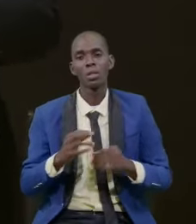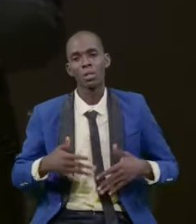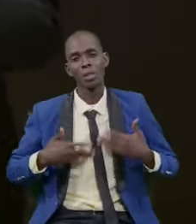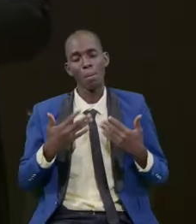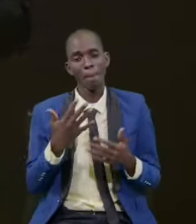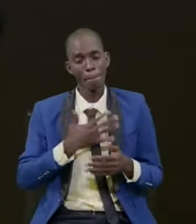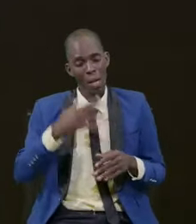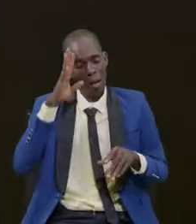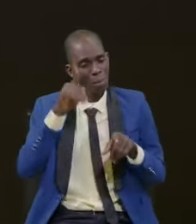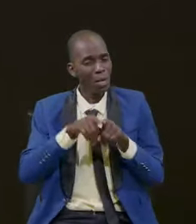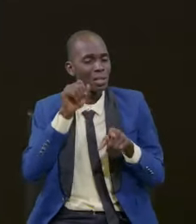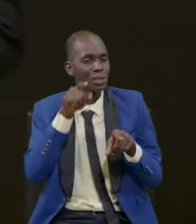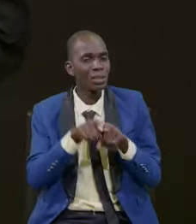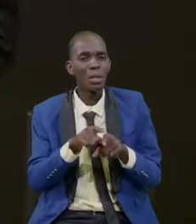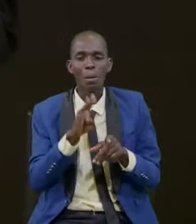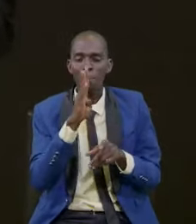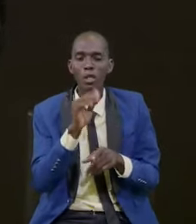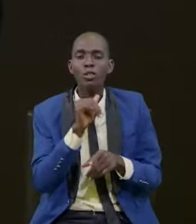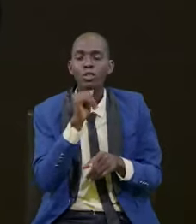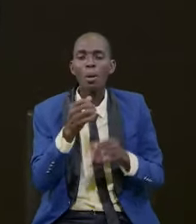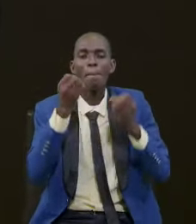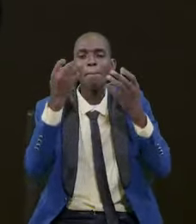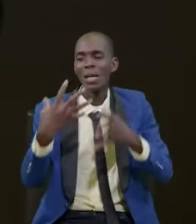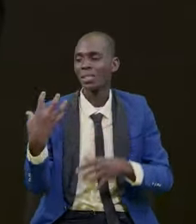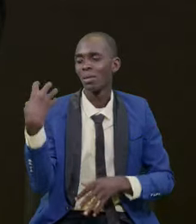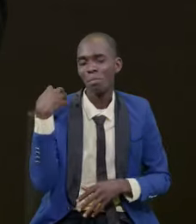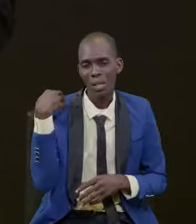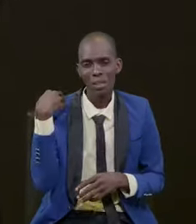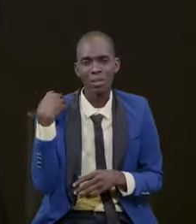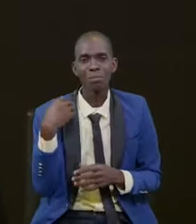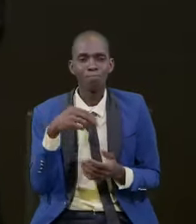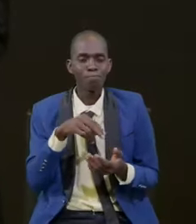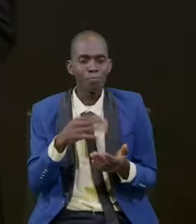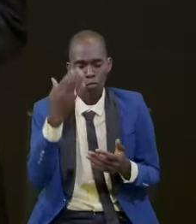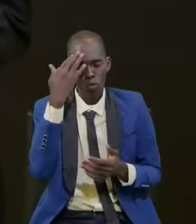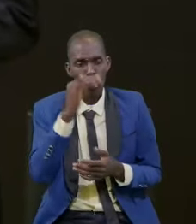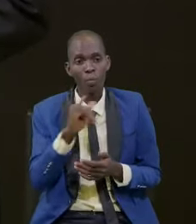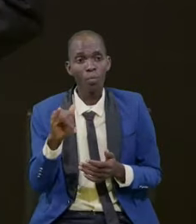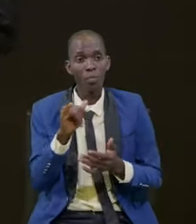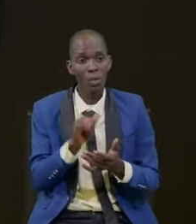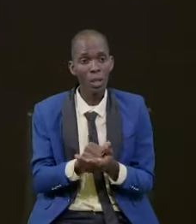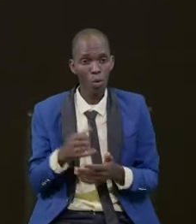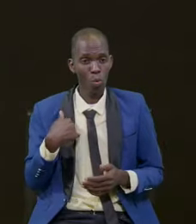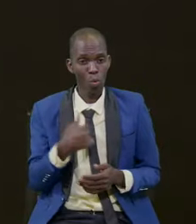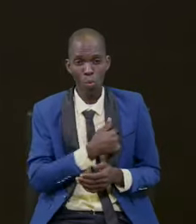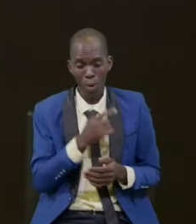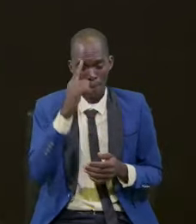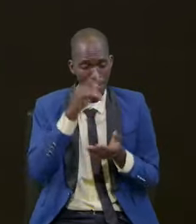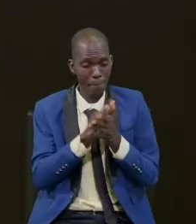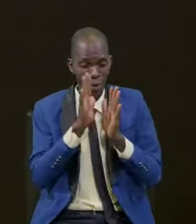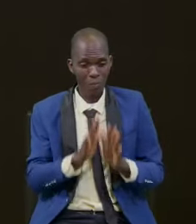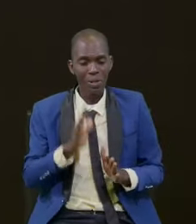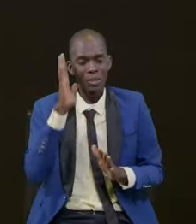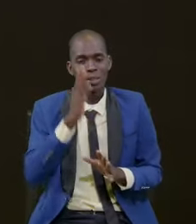not many masters, knowing that we believers shall receive the